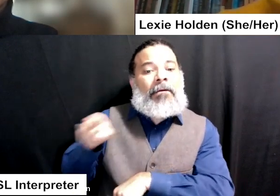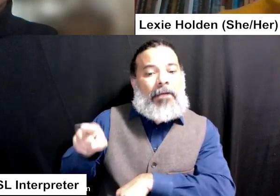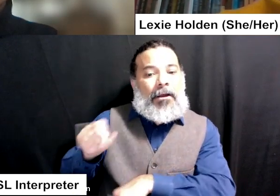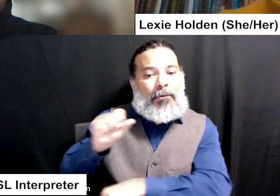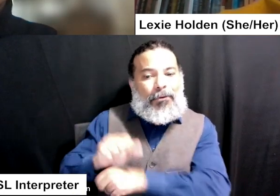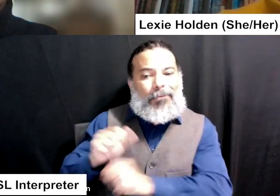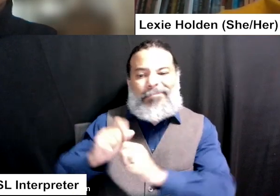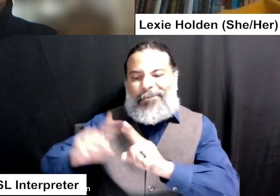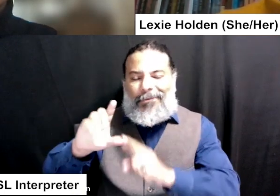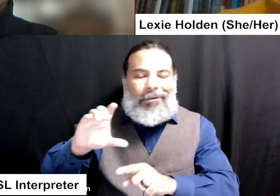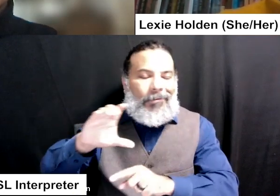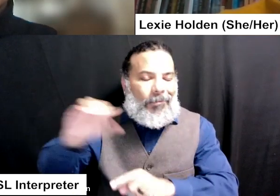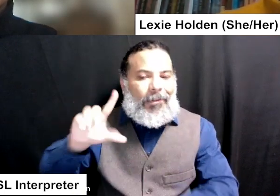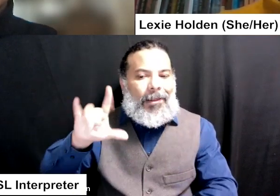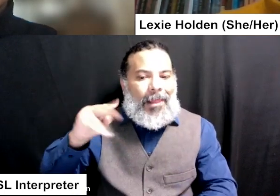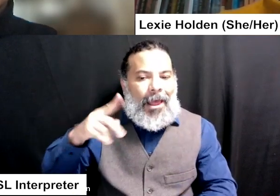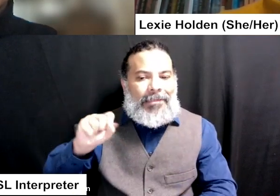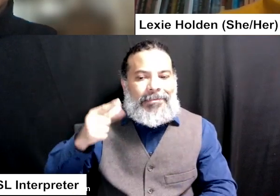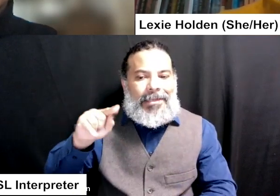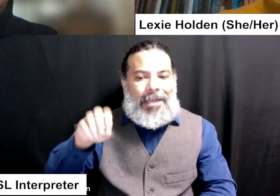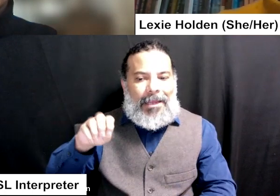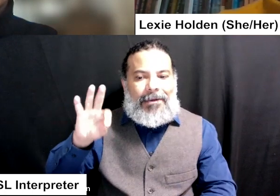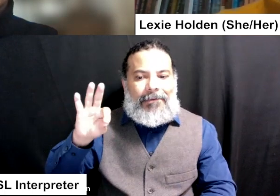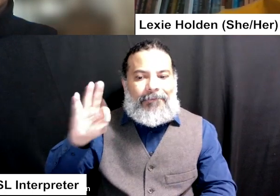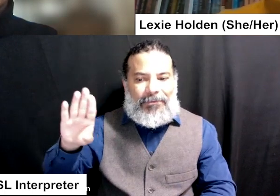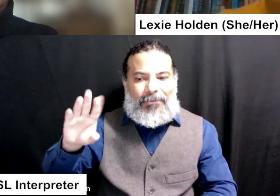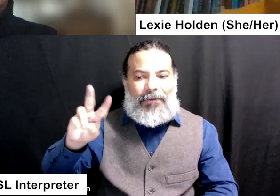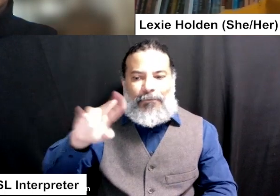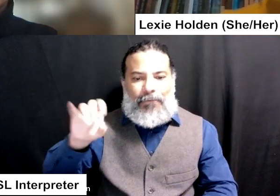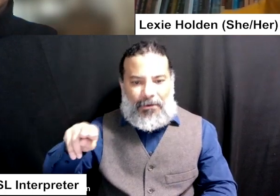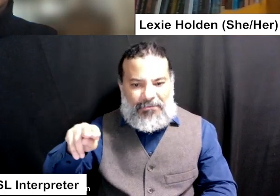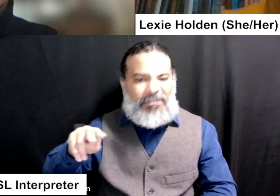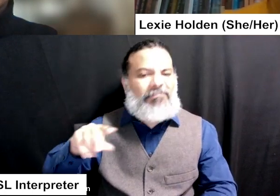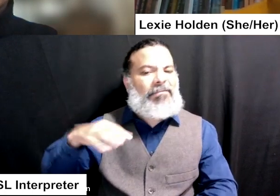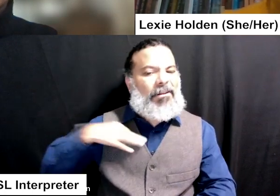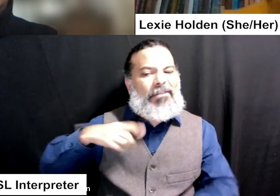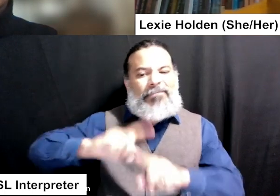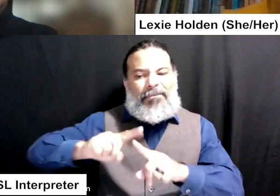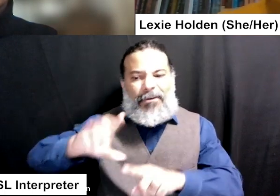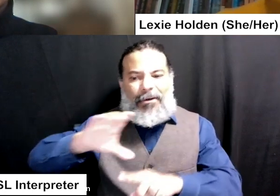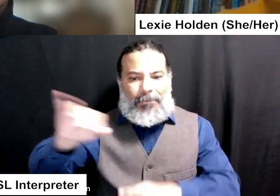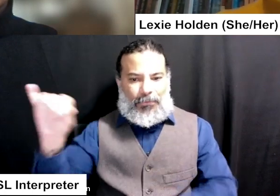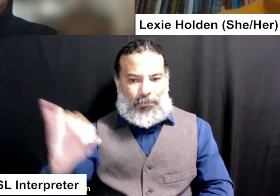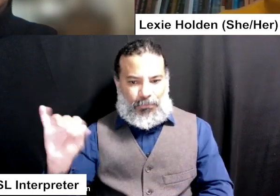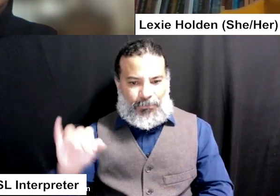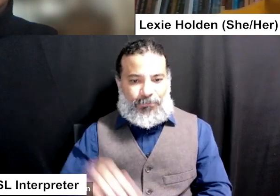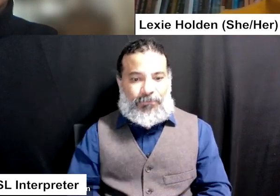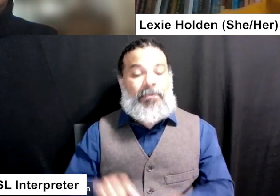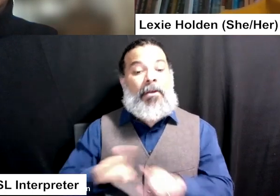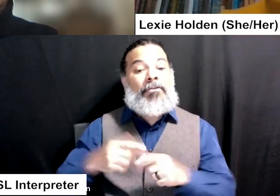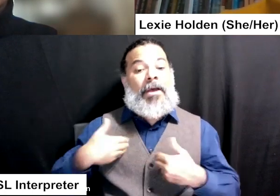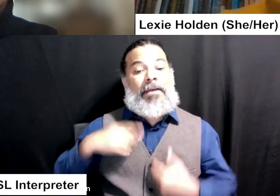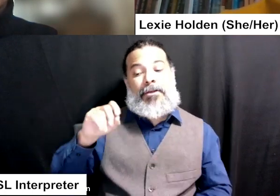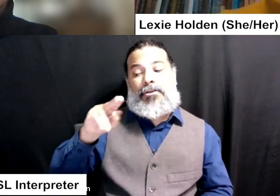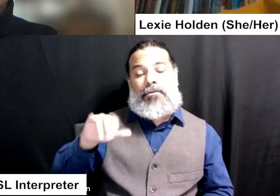Sylvia Rivera Law Project to work on TGNC shelter organizing, as well as the Met Council on Housing Justice. We also have with us today